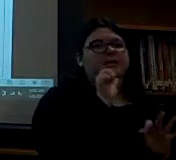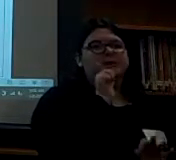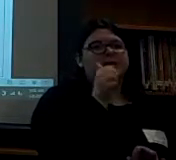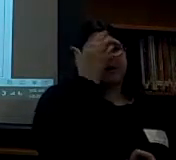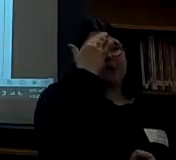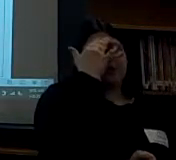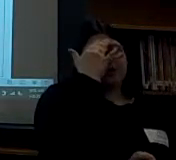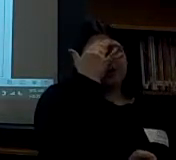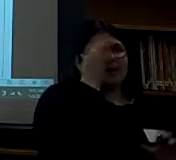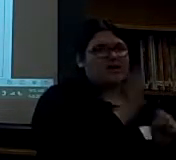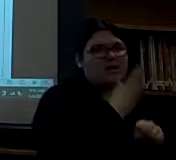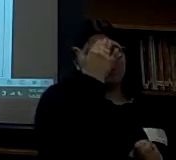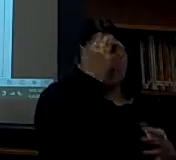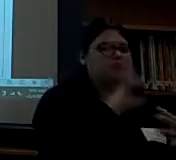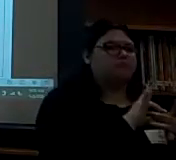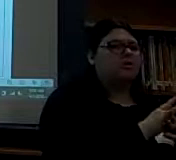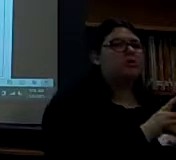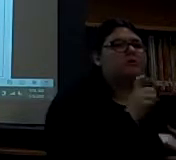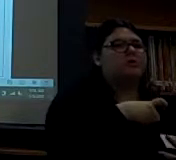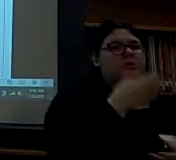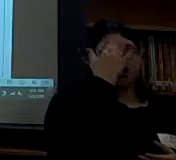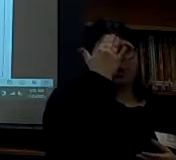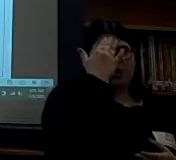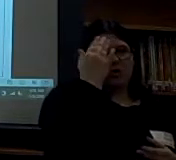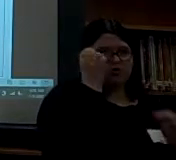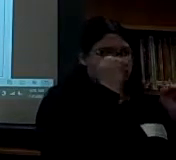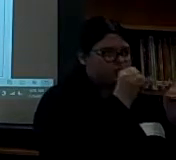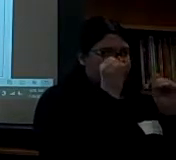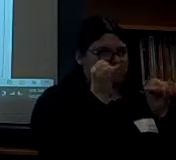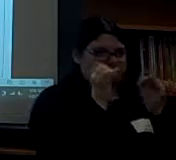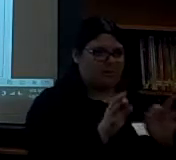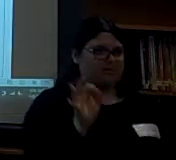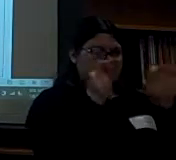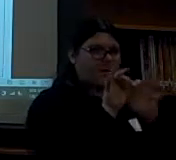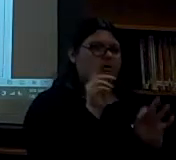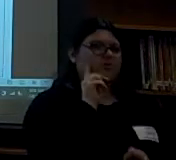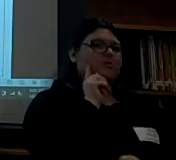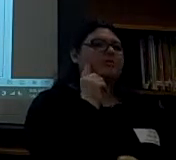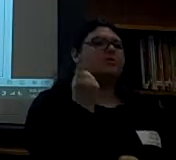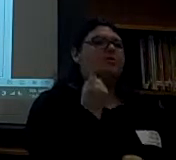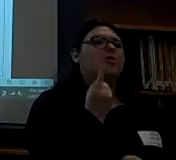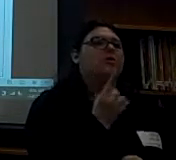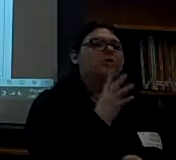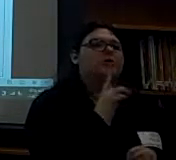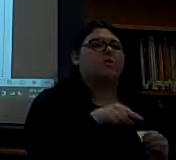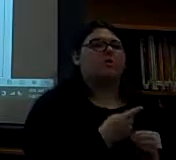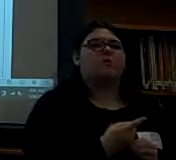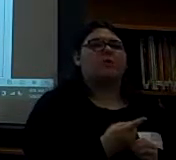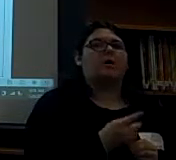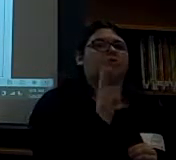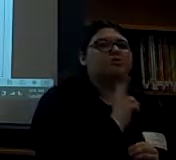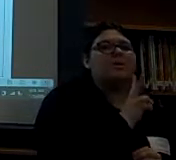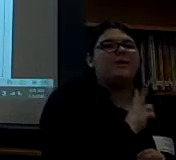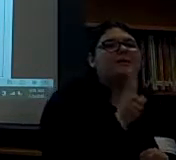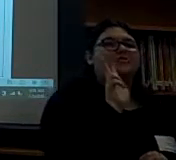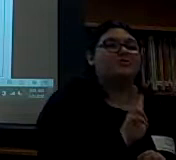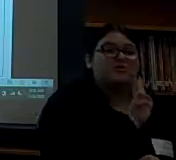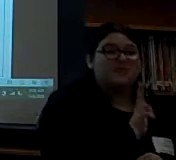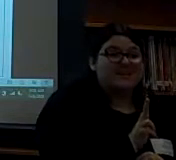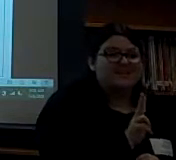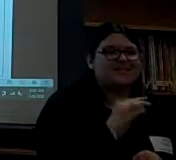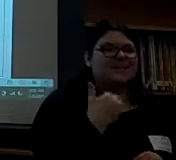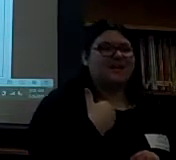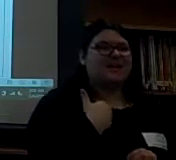know we belong. We also need to know that we, as individuals, matter. I heard someone talking about multiples before, twins and triplets. I